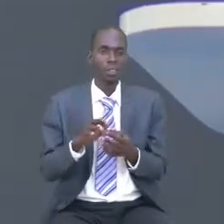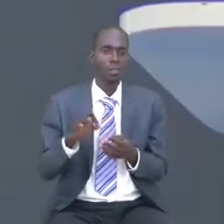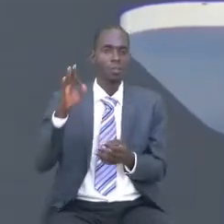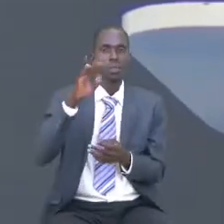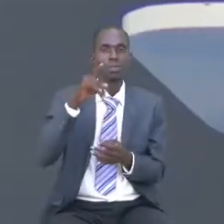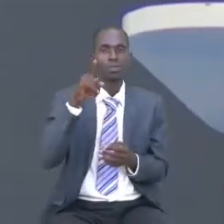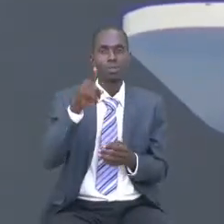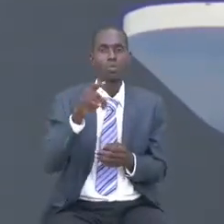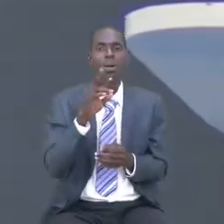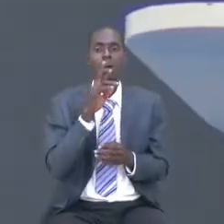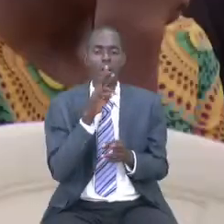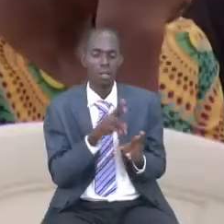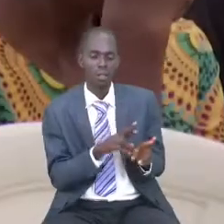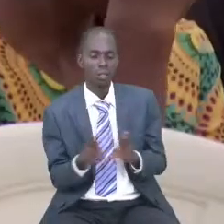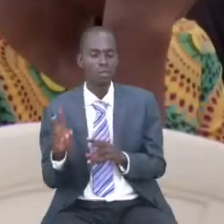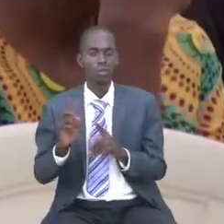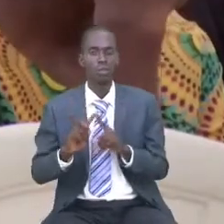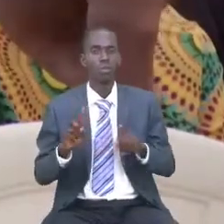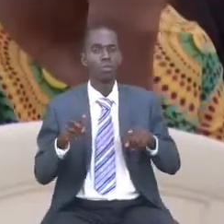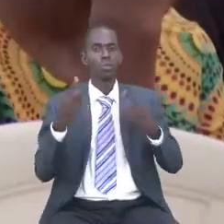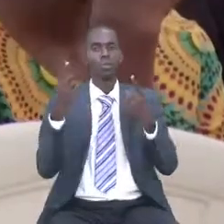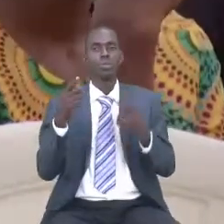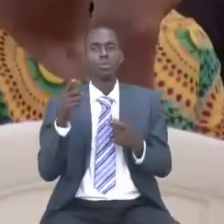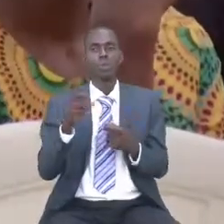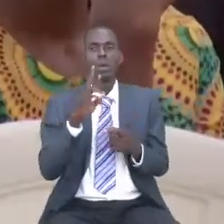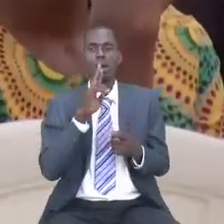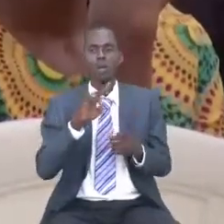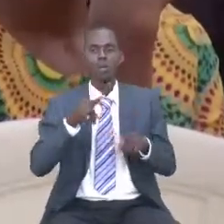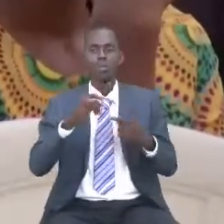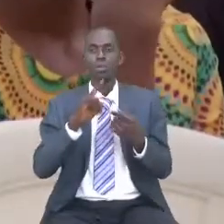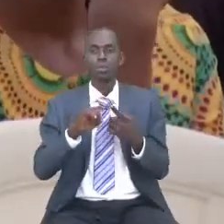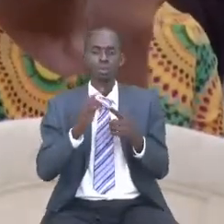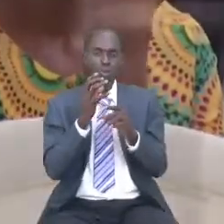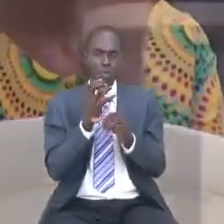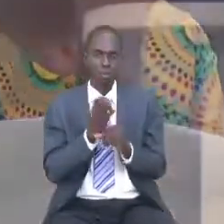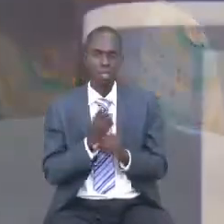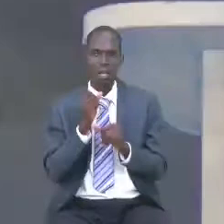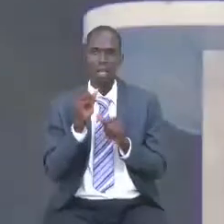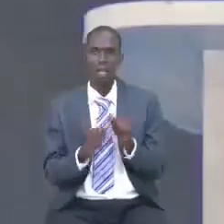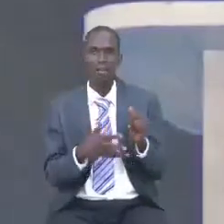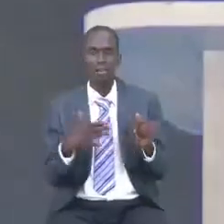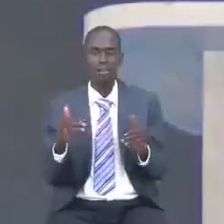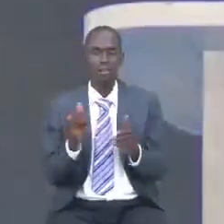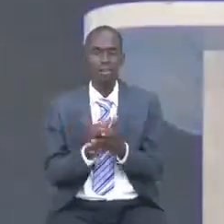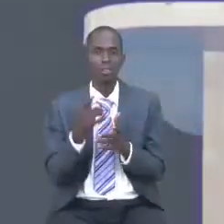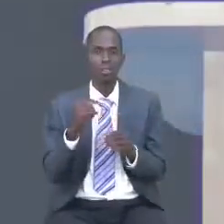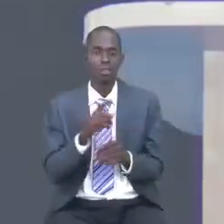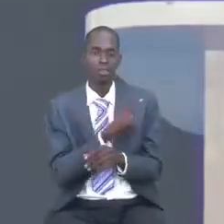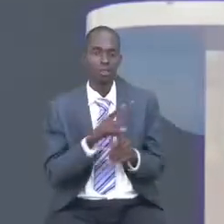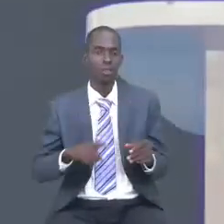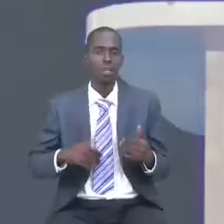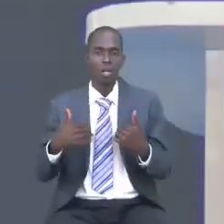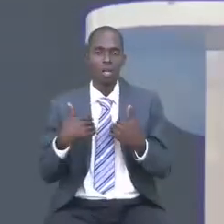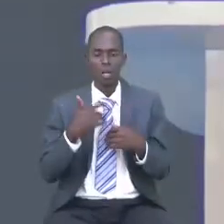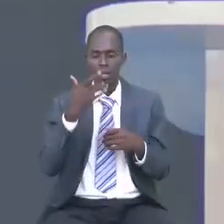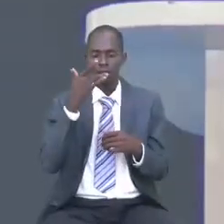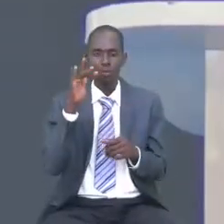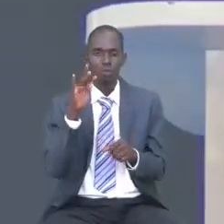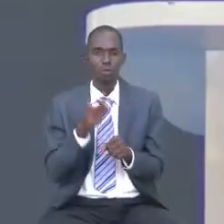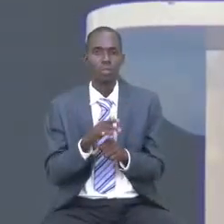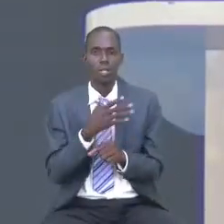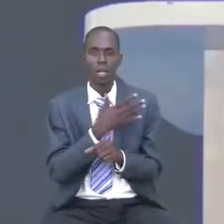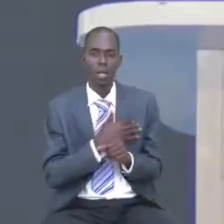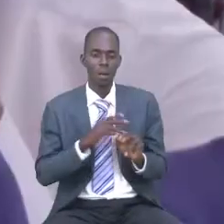are ready to go. You are going to achieve everything the Lord has promised and provided